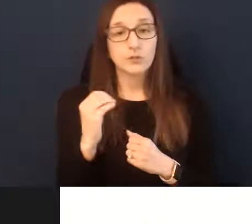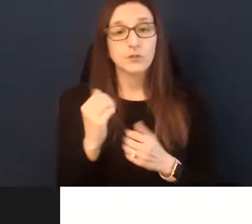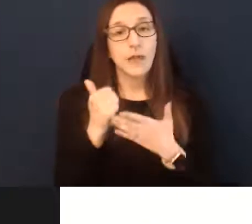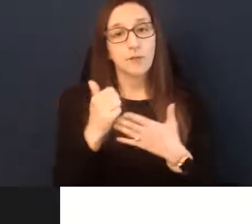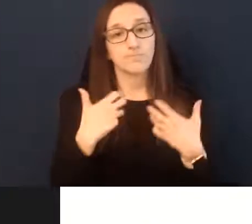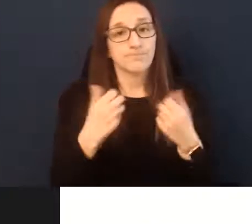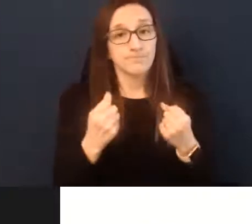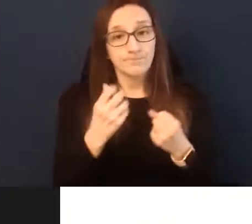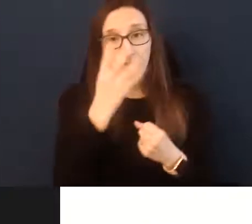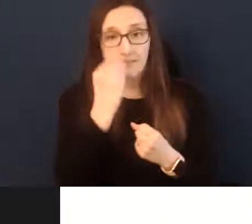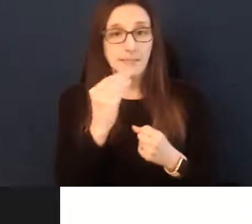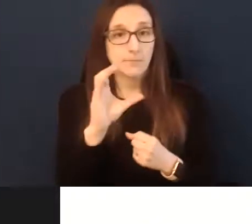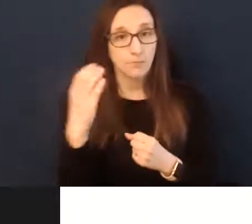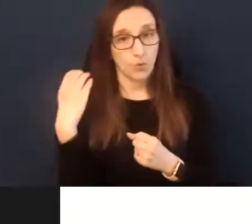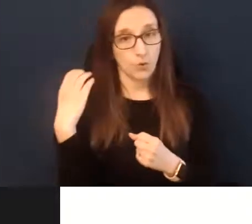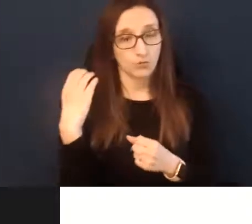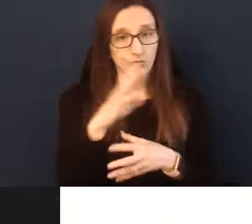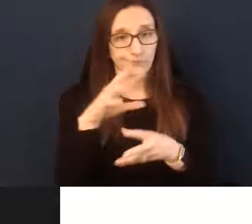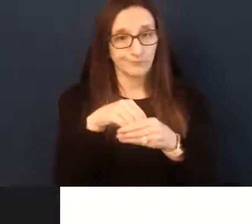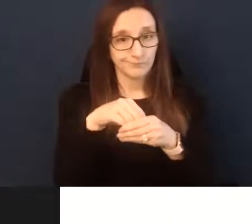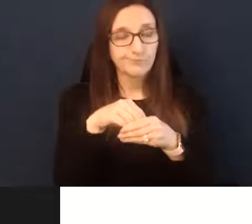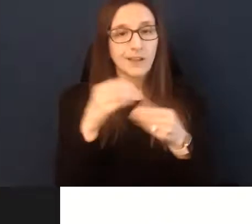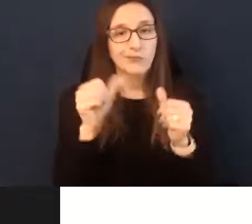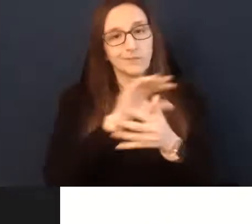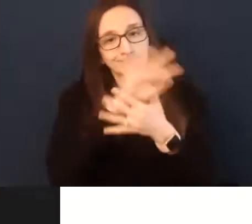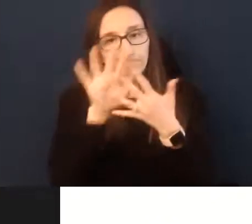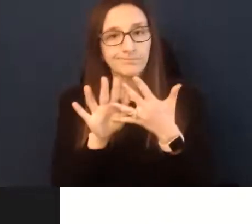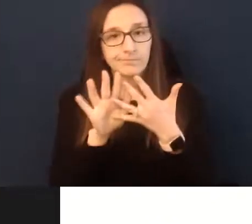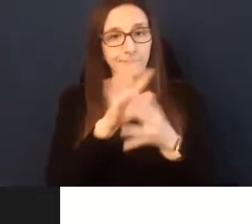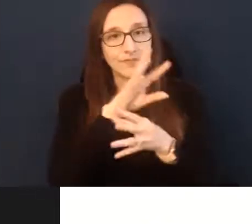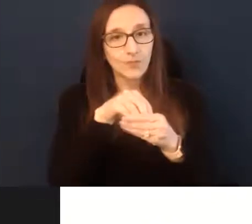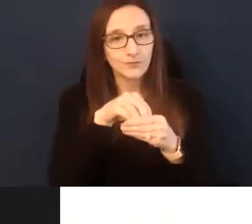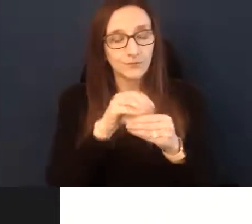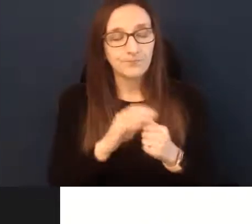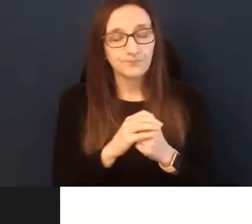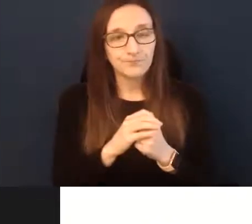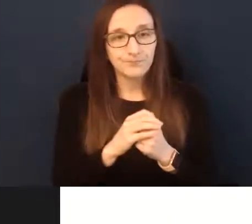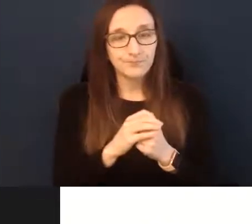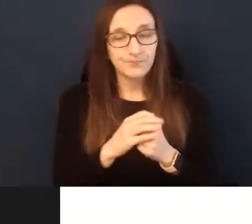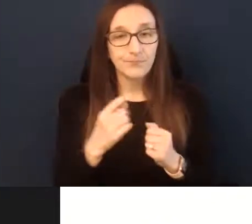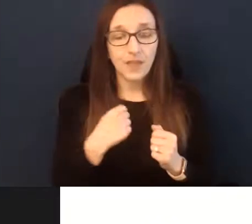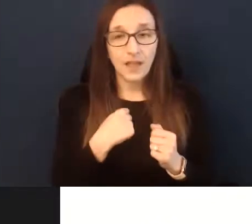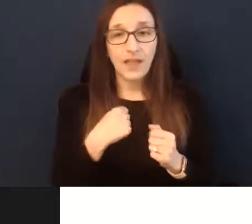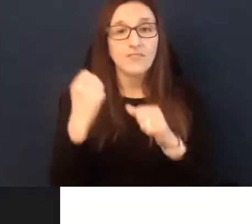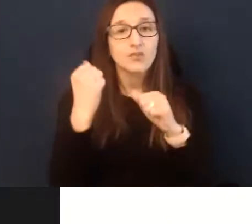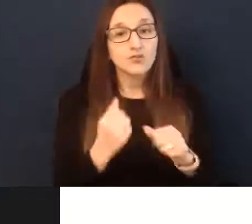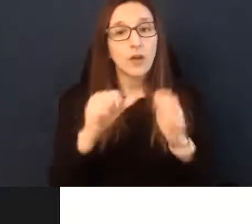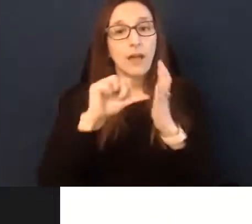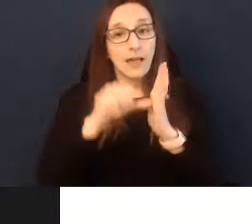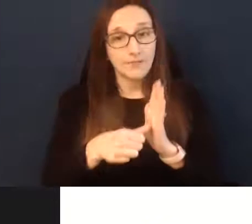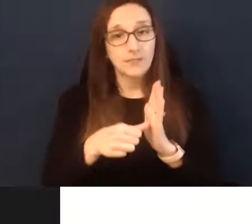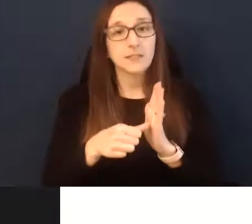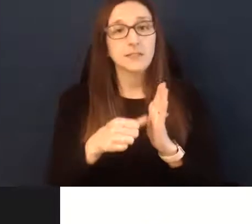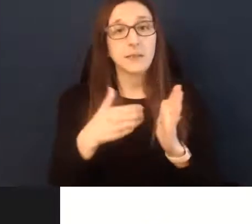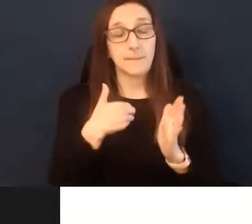sleep coach. So I cover all the bases. And I really have a strong emphasis in my practice